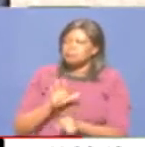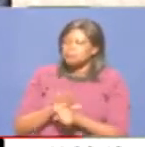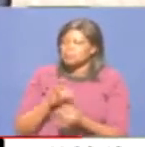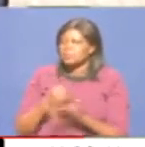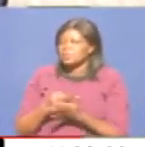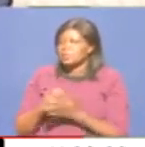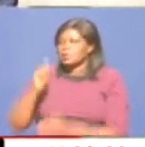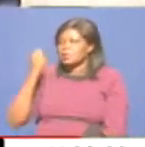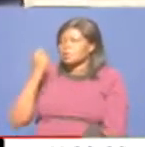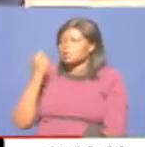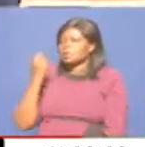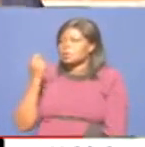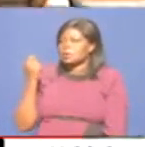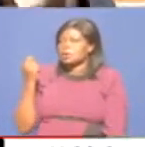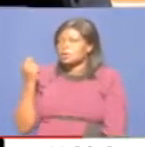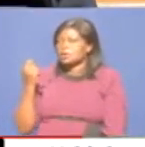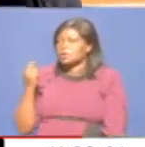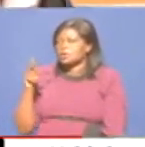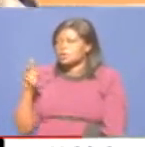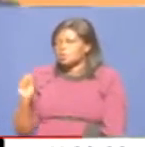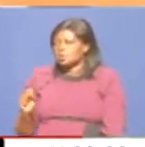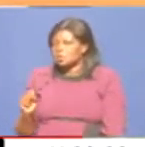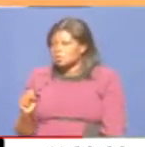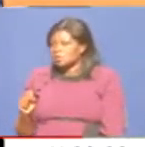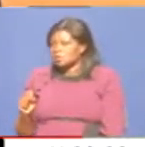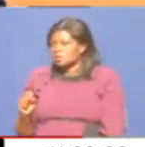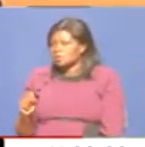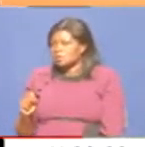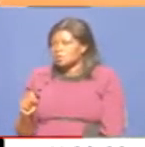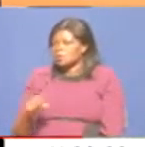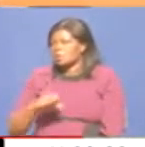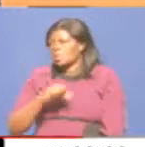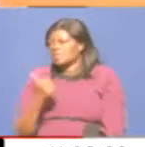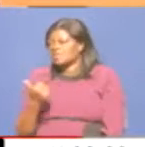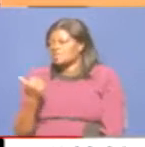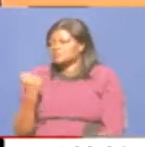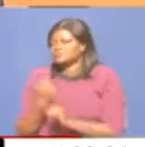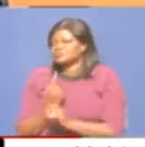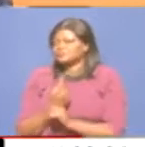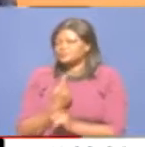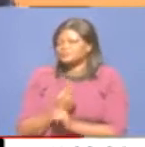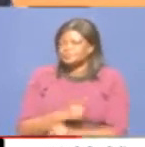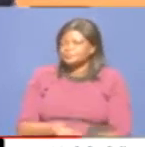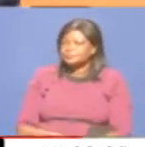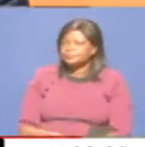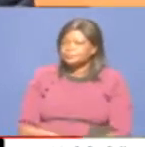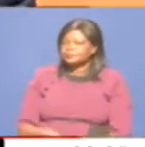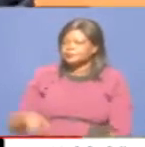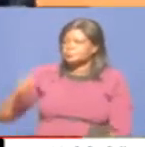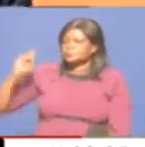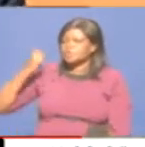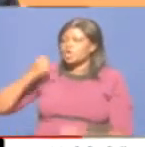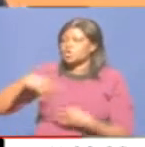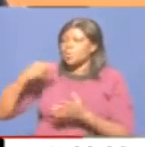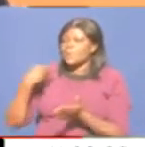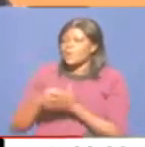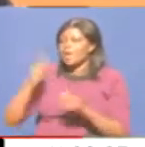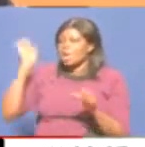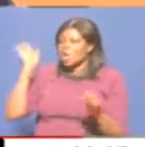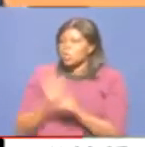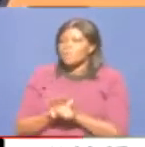Kenya, the NY scandals, the Golden Bag, whatever scandals there are in this country, Kenyans lose a lot of money in